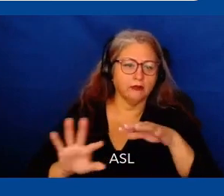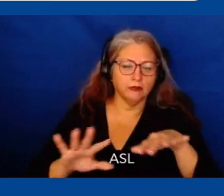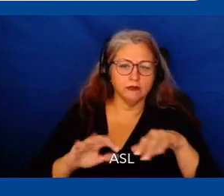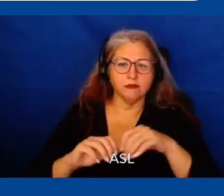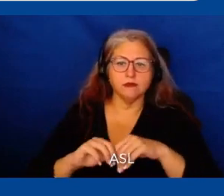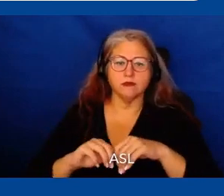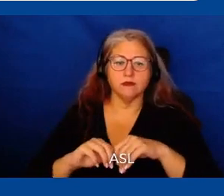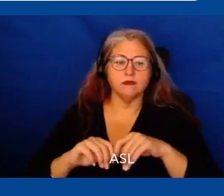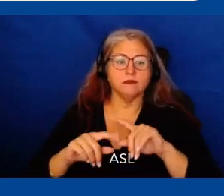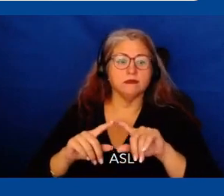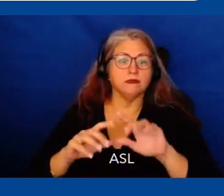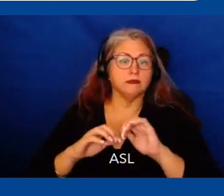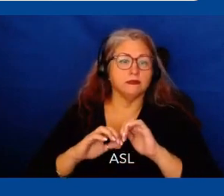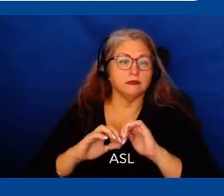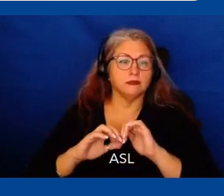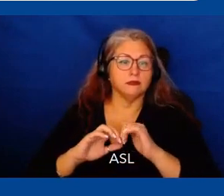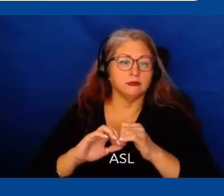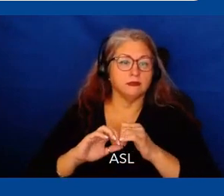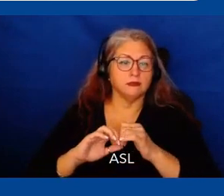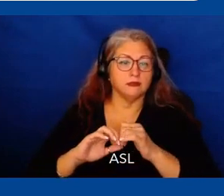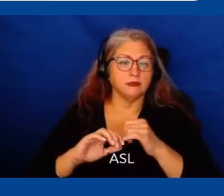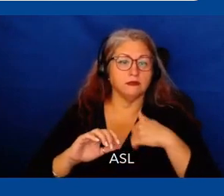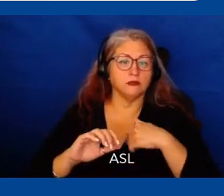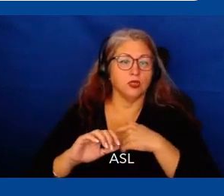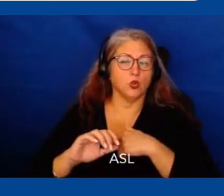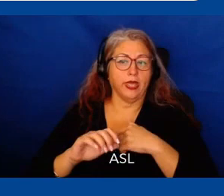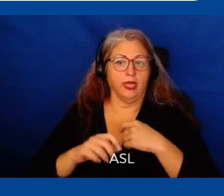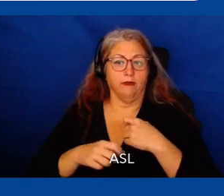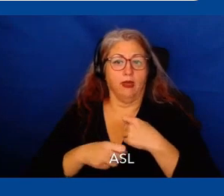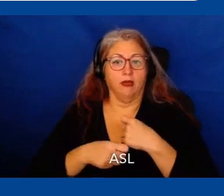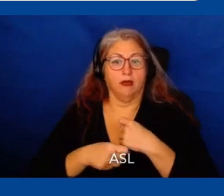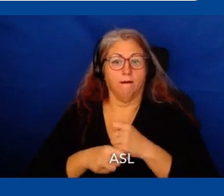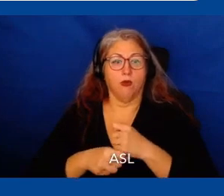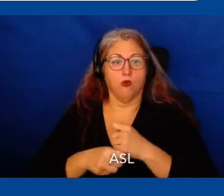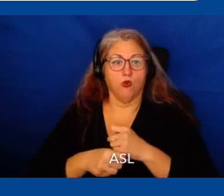But the way we compose that actually is